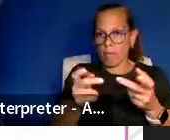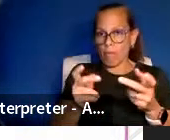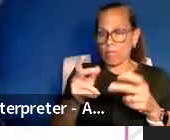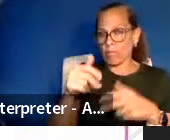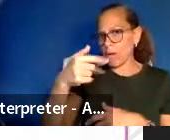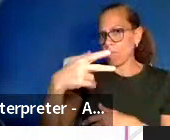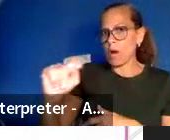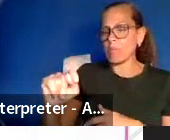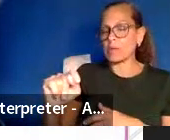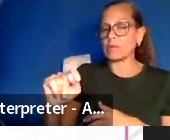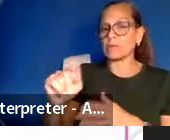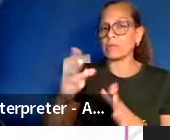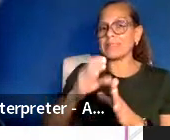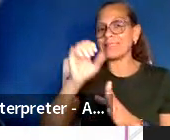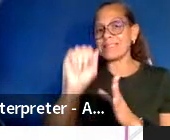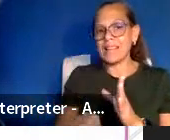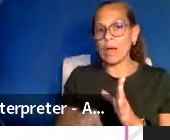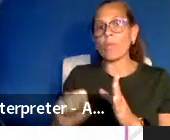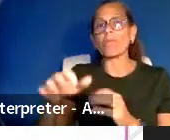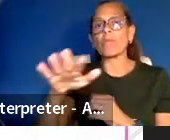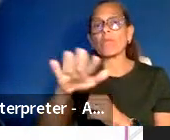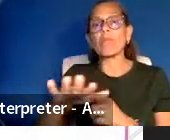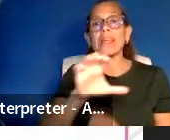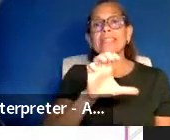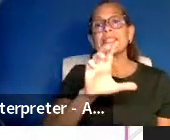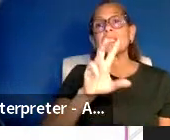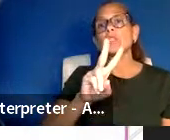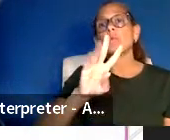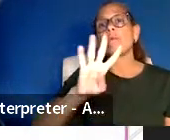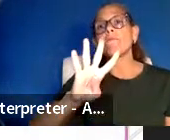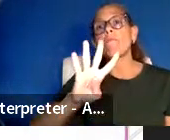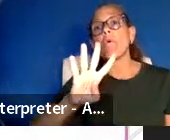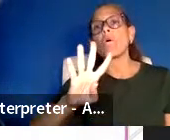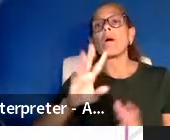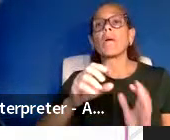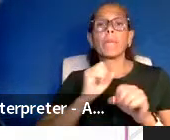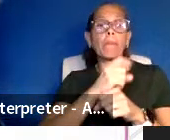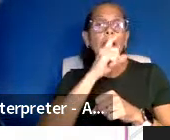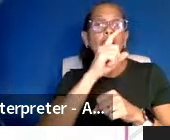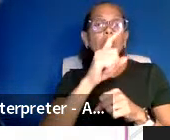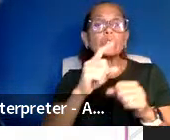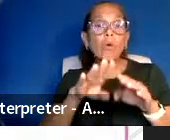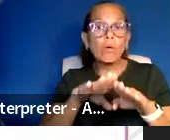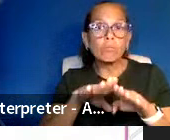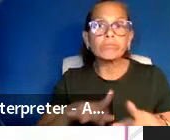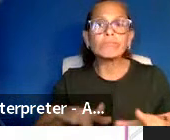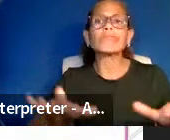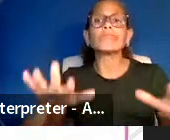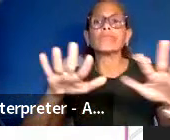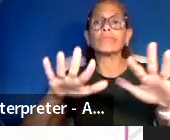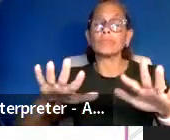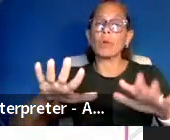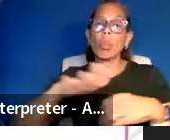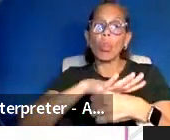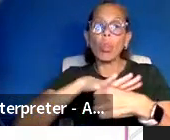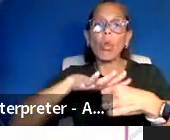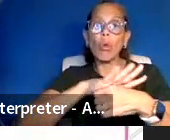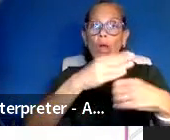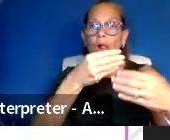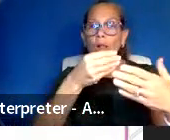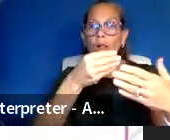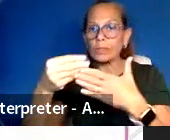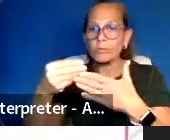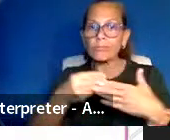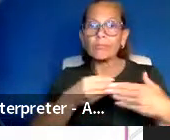south of this section. And then C2-4 overlays ensure that a wide range of local retail and services are allowed on the